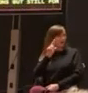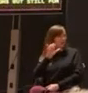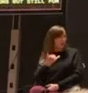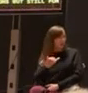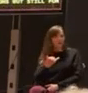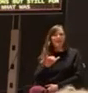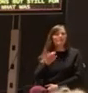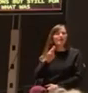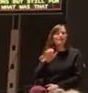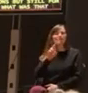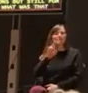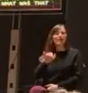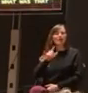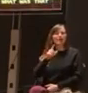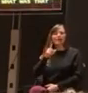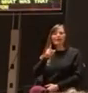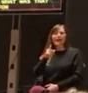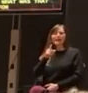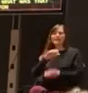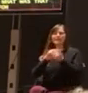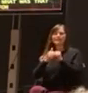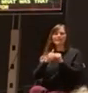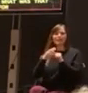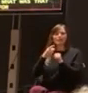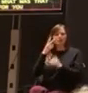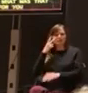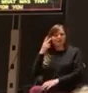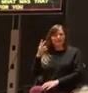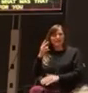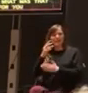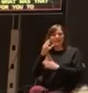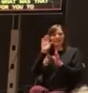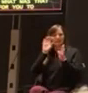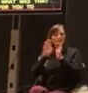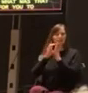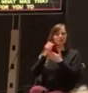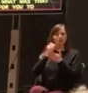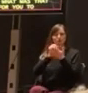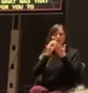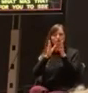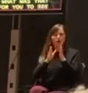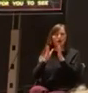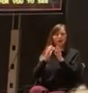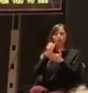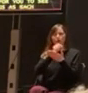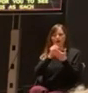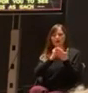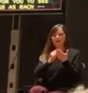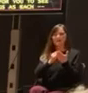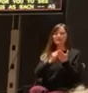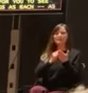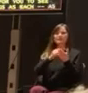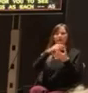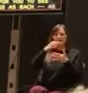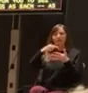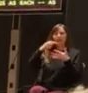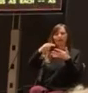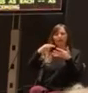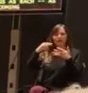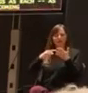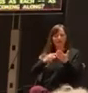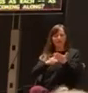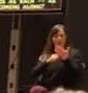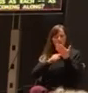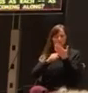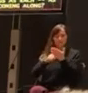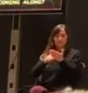like, Mary, for you to see the drawings as they were coming along? What was that like for